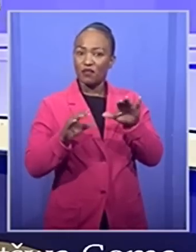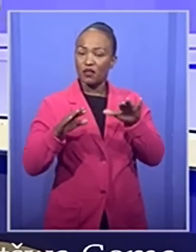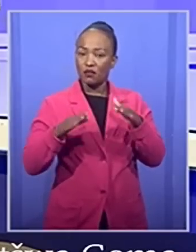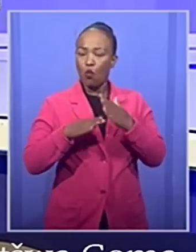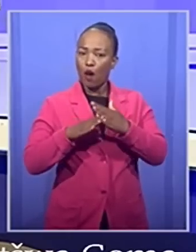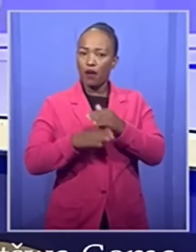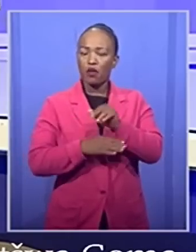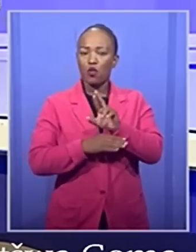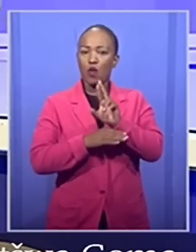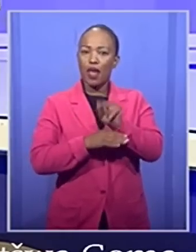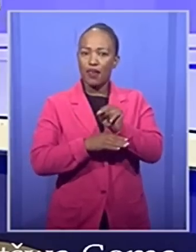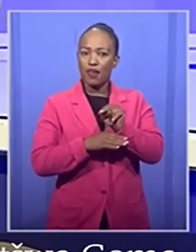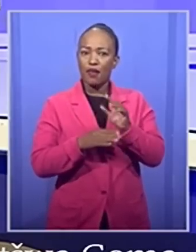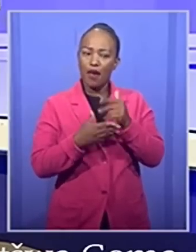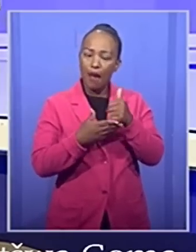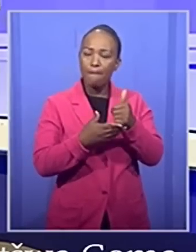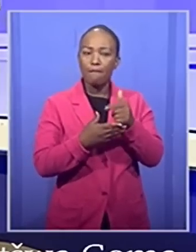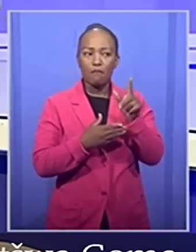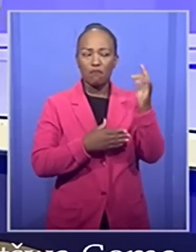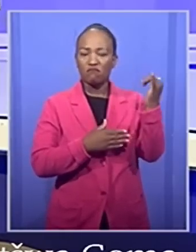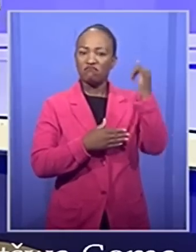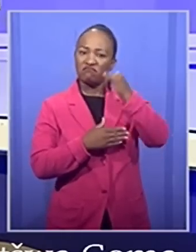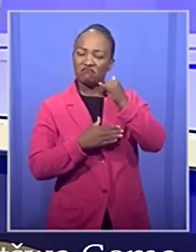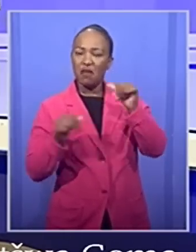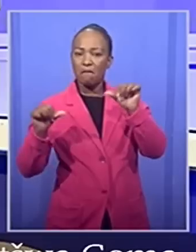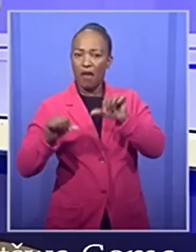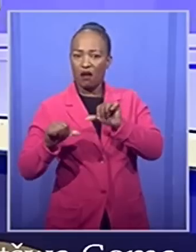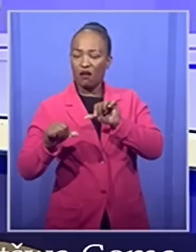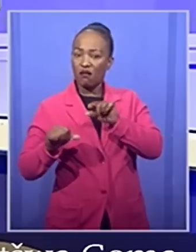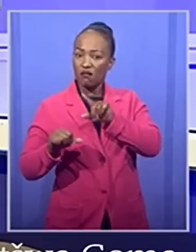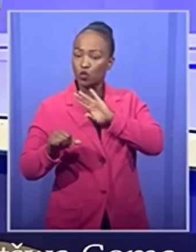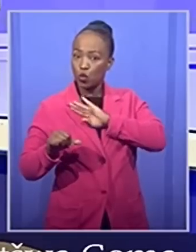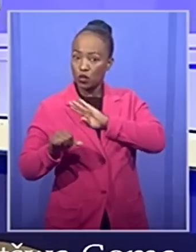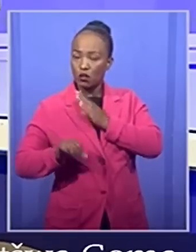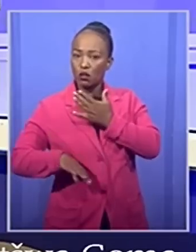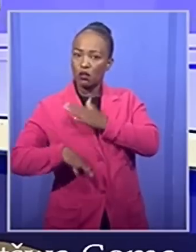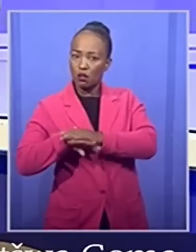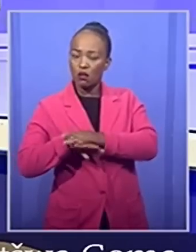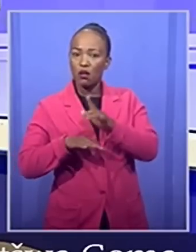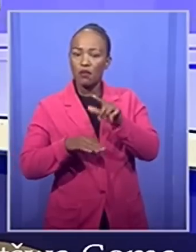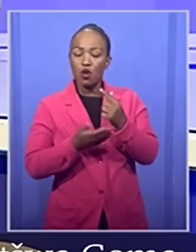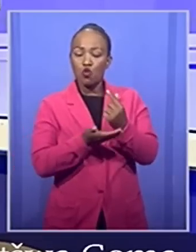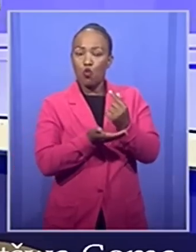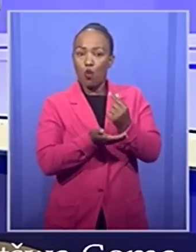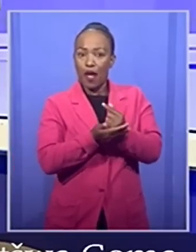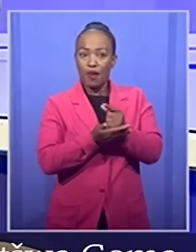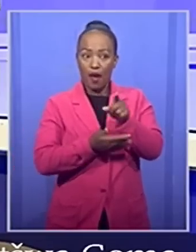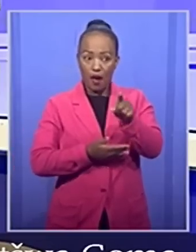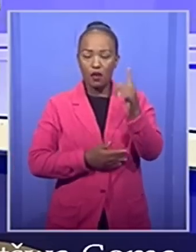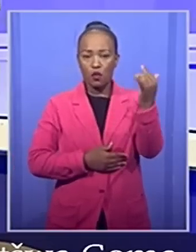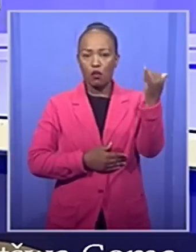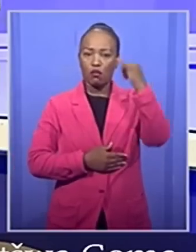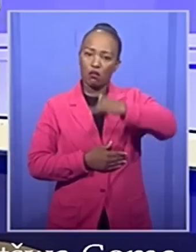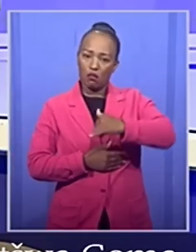Nations go buša ditopo tšeo ka gae. Go letetšwe gore ba fofišwe go tšwa Uganda go tla ka mono